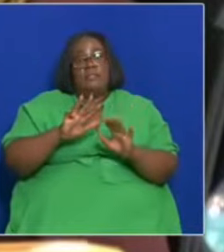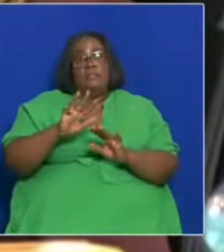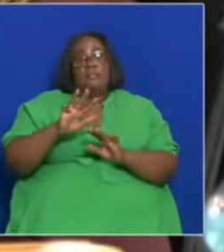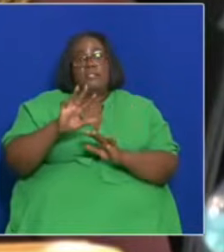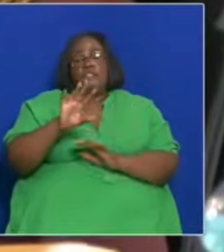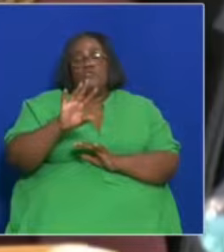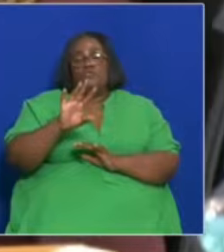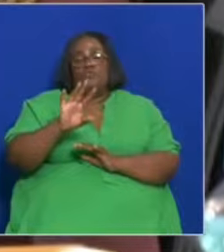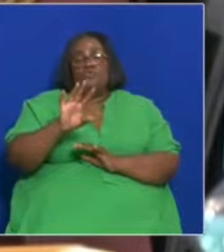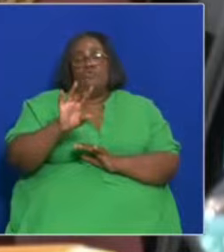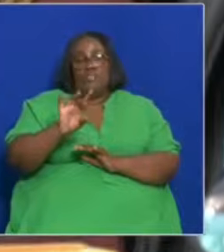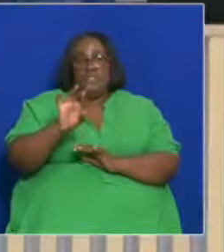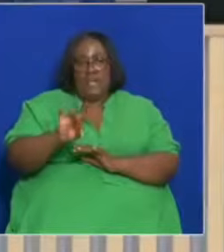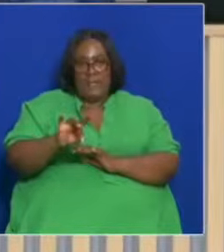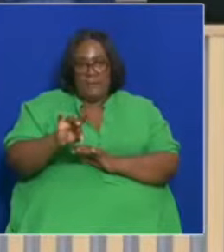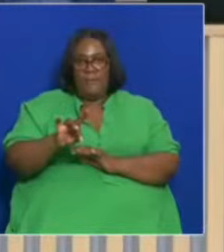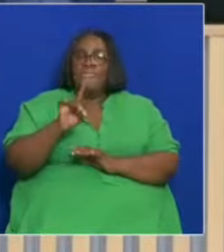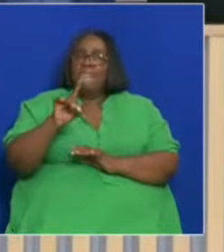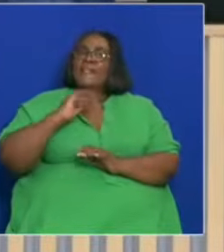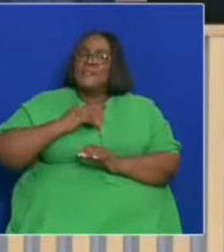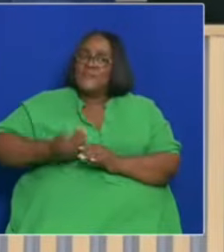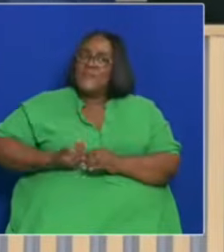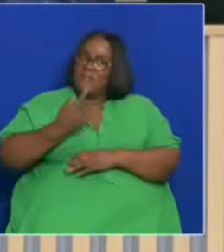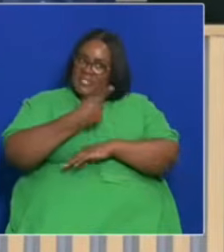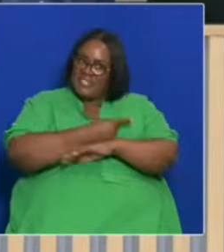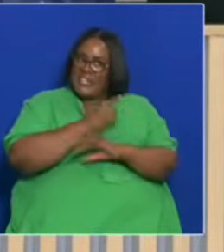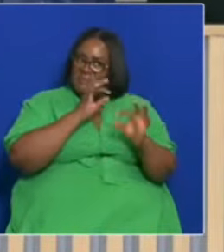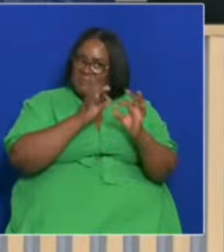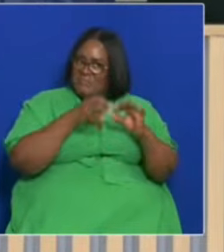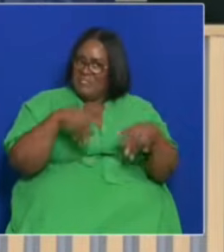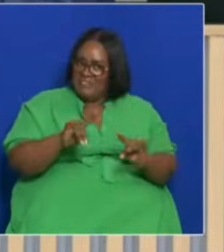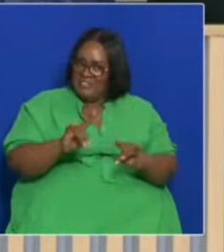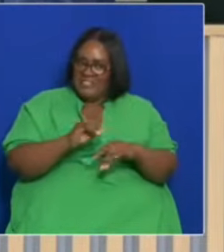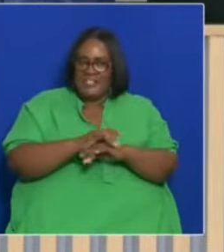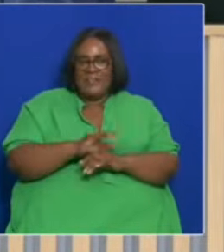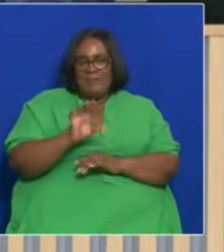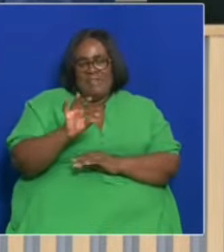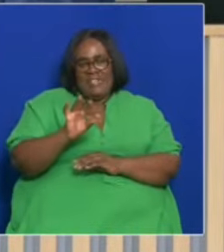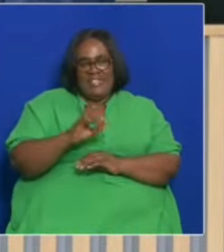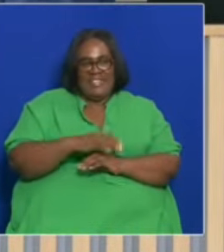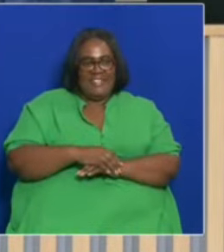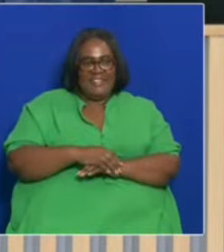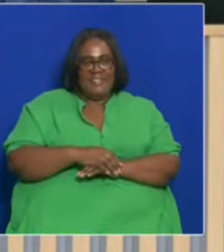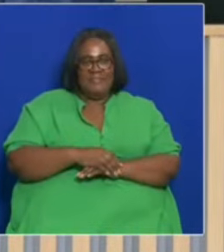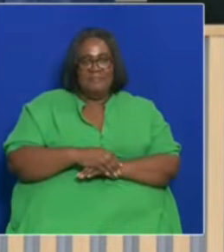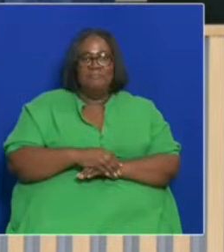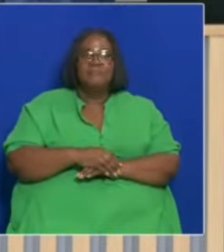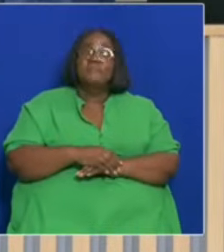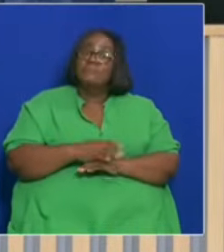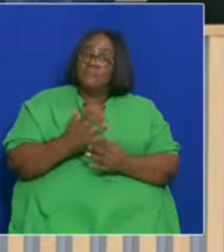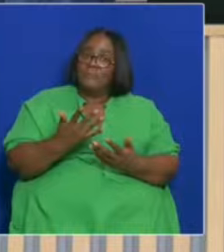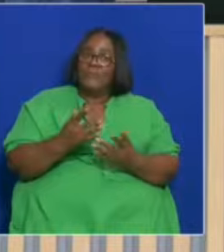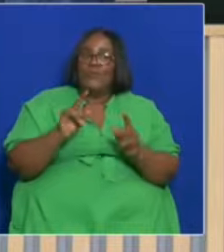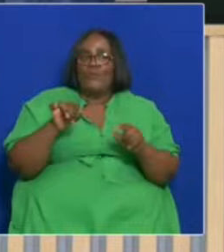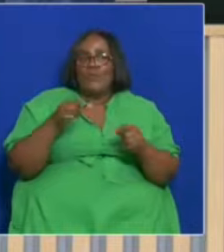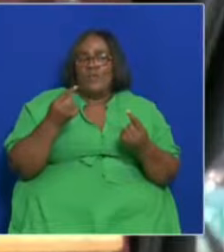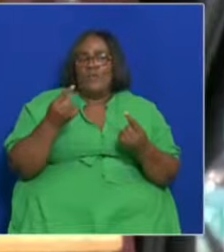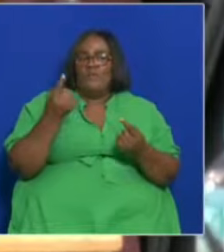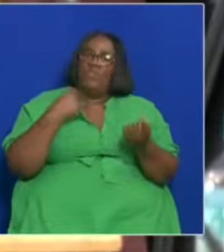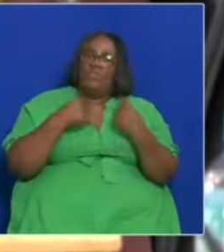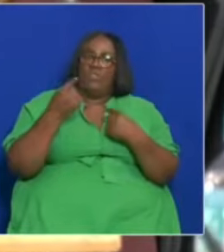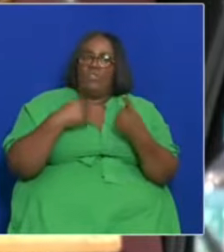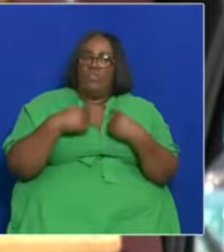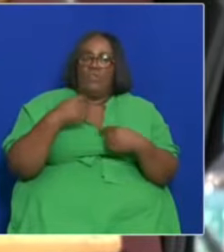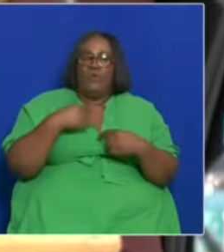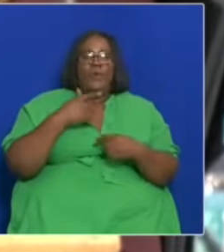on Monday. At least you cannot accuse me of not being cognizant of that.